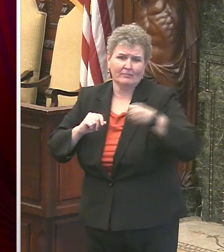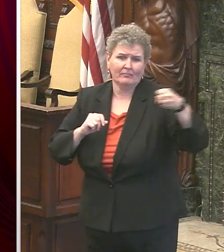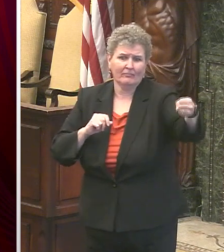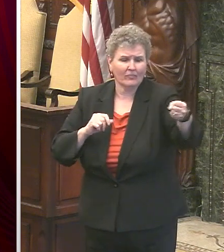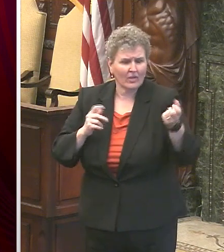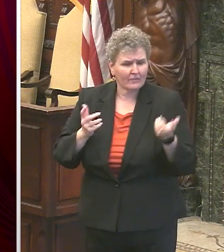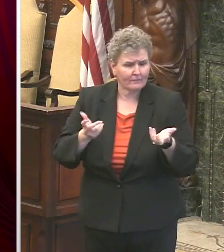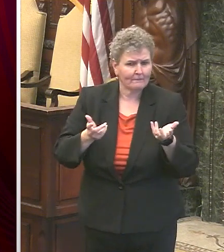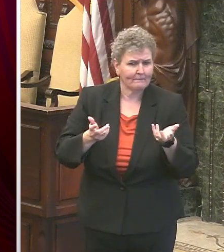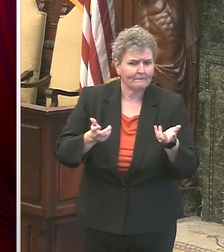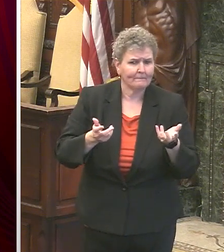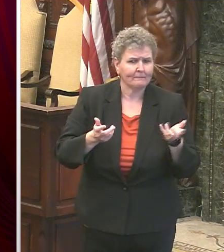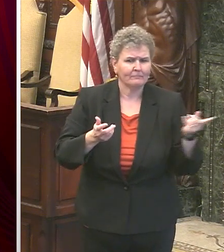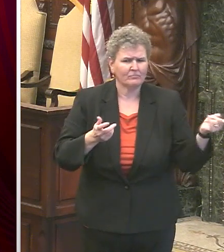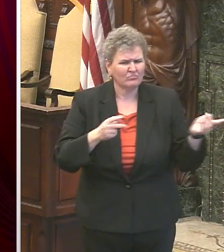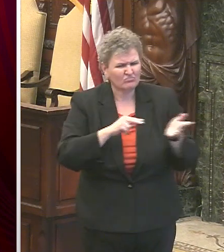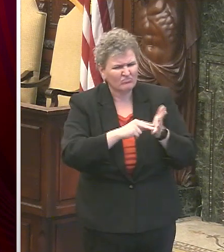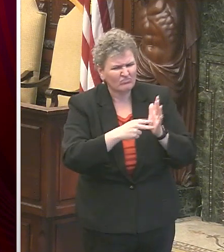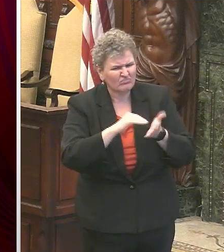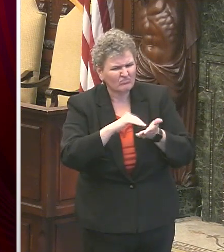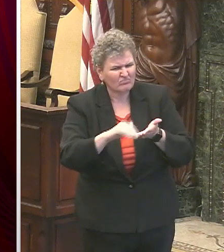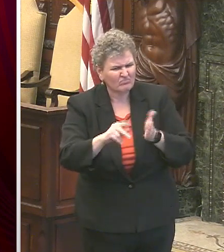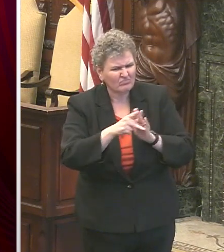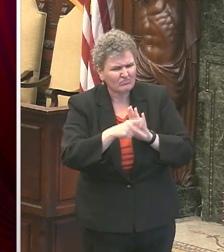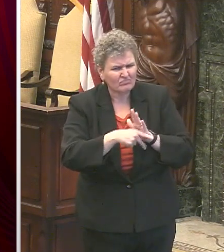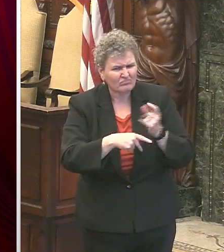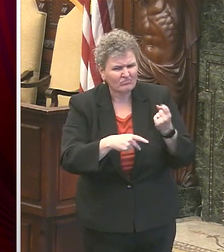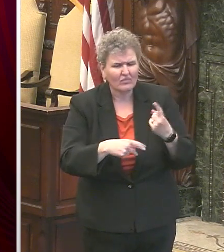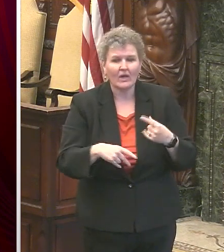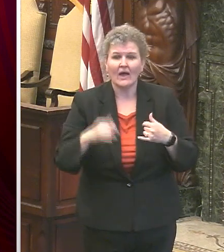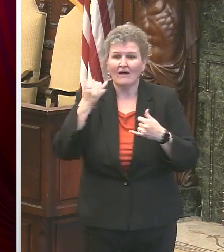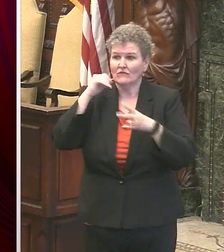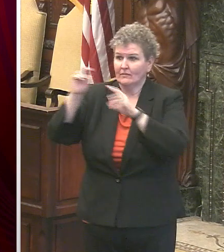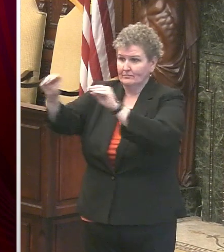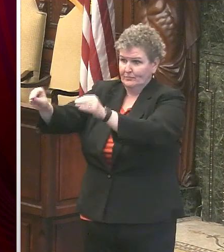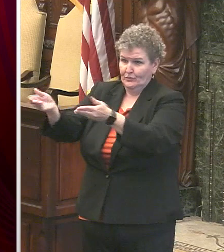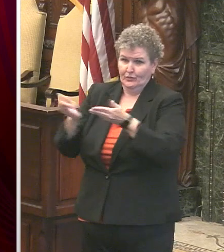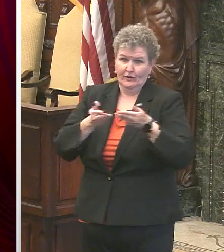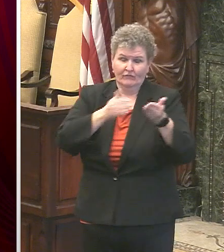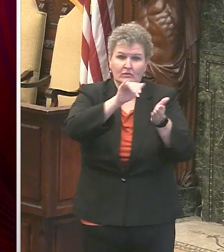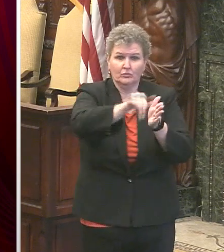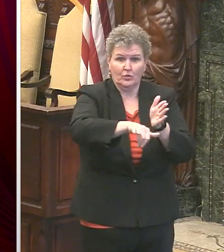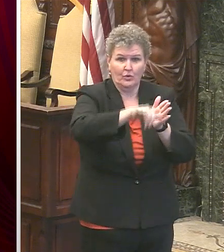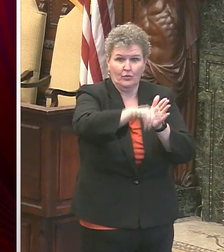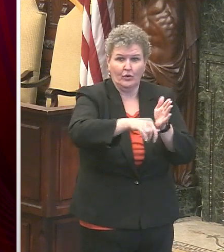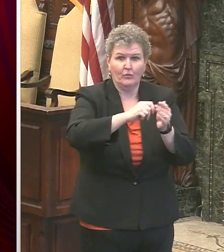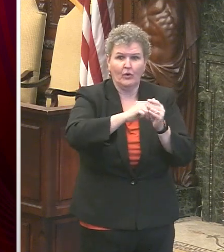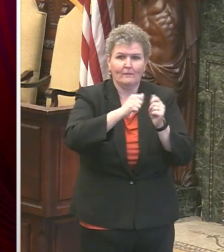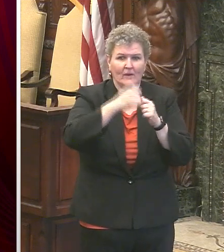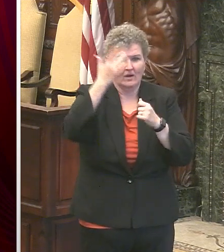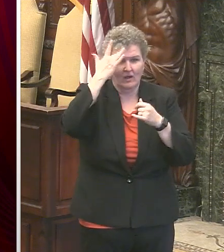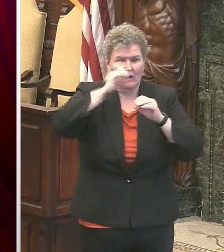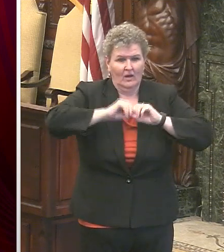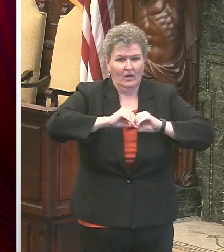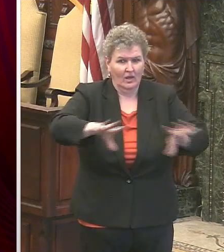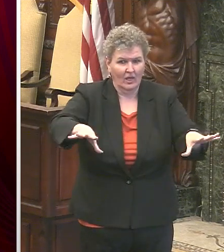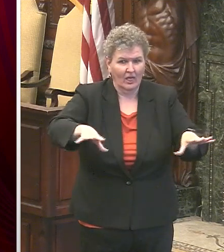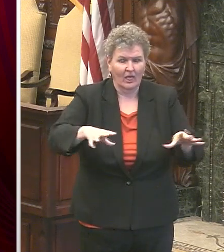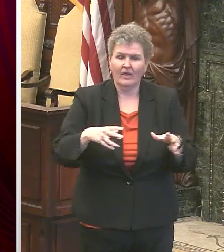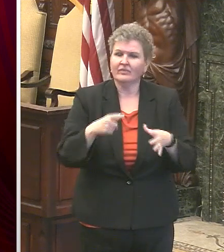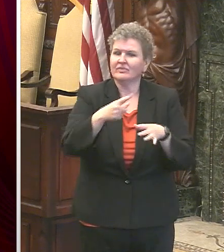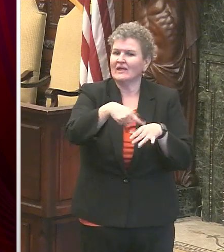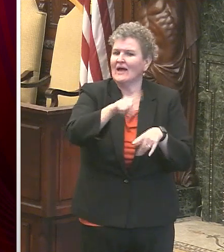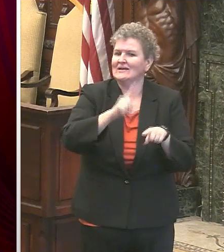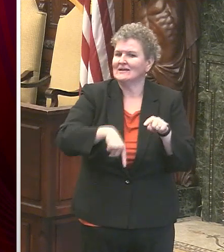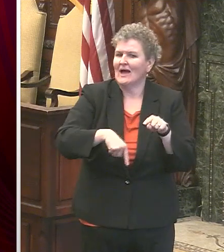I'm not sure what you mean as far as discharge policy. They would stay there during the period when we think they might be infectious, so that they would not be bringing the infection